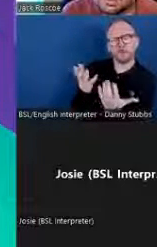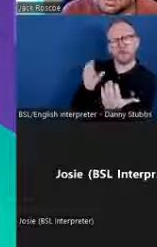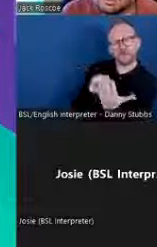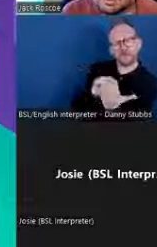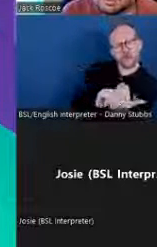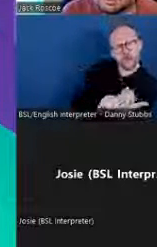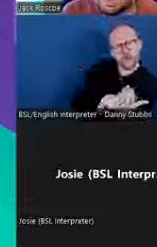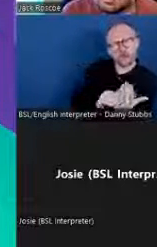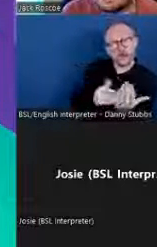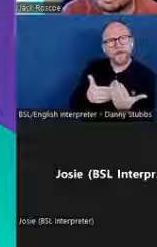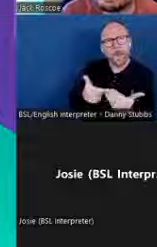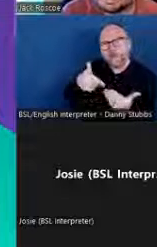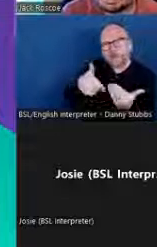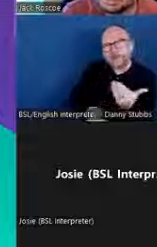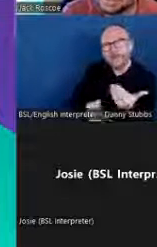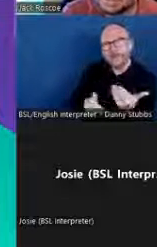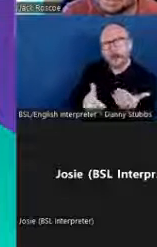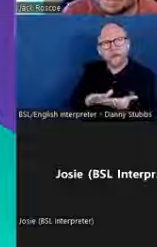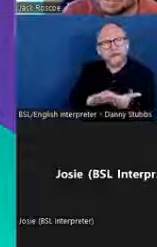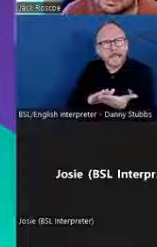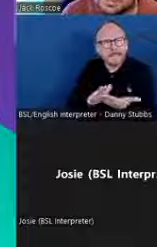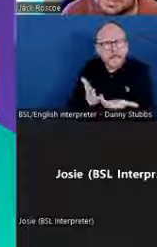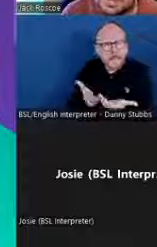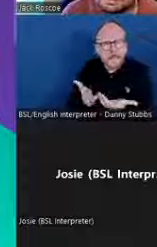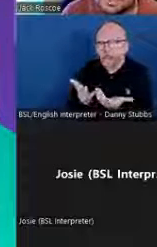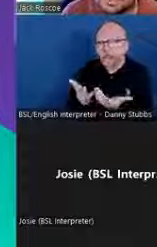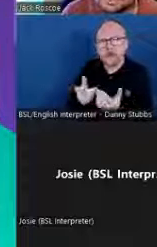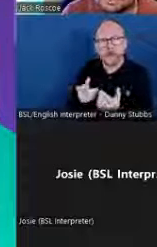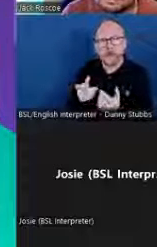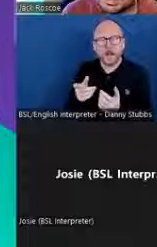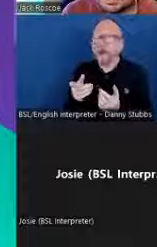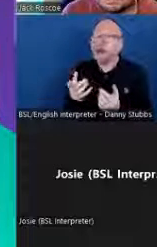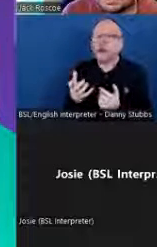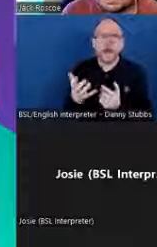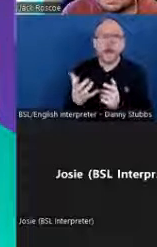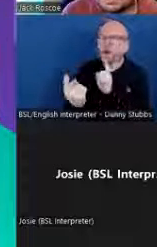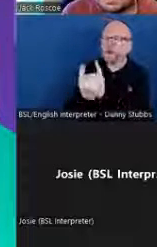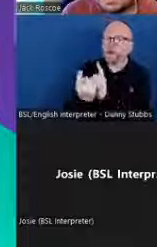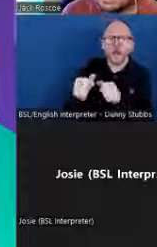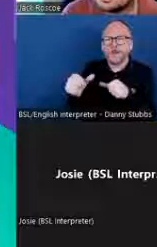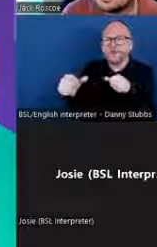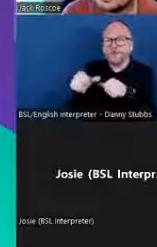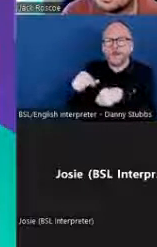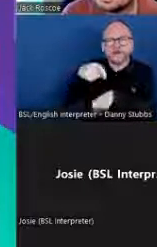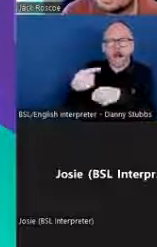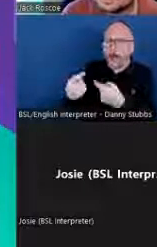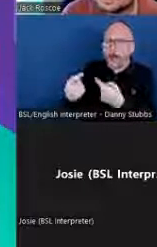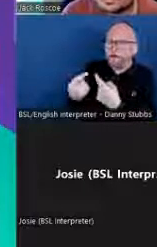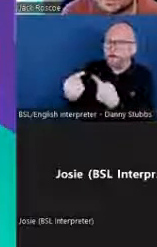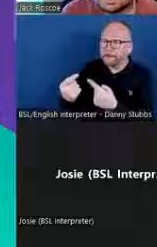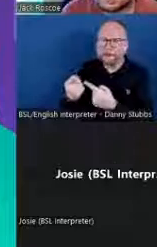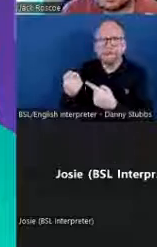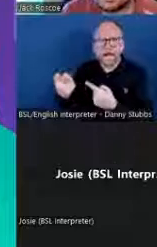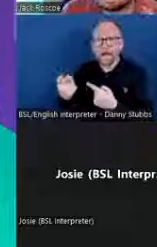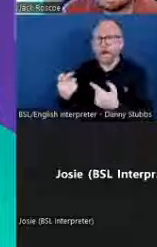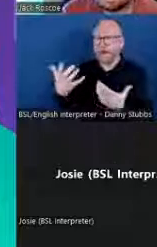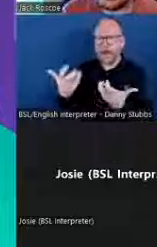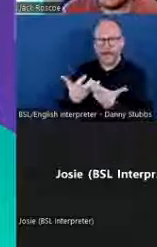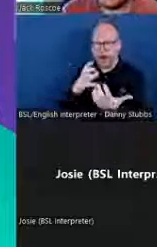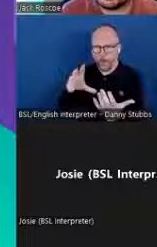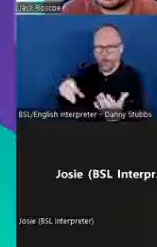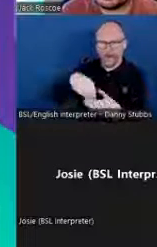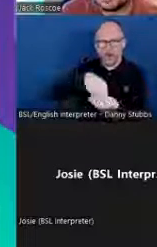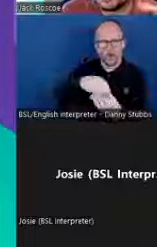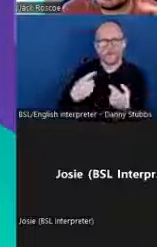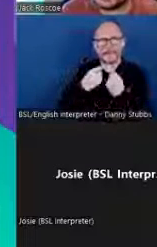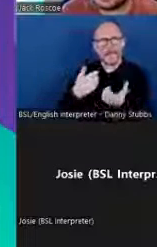And given that some people might be having really brief interactions, we need to factor in that to our data collection so we can be proportionate